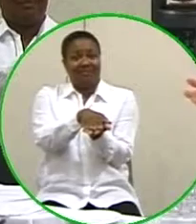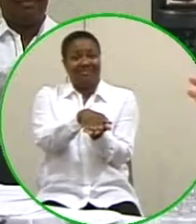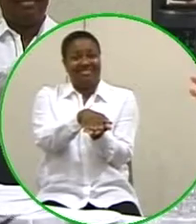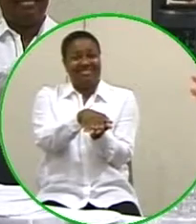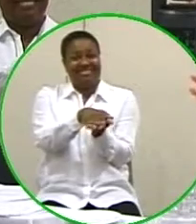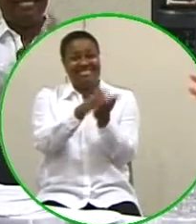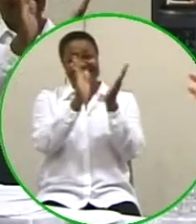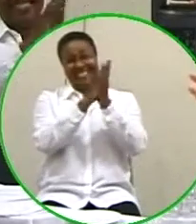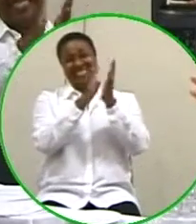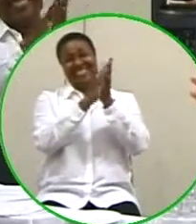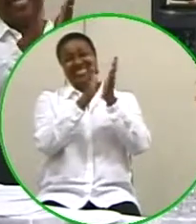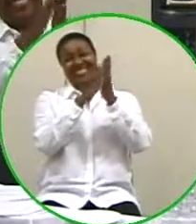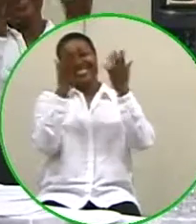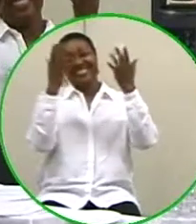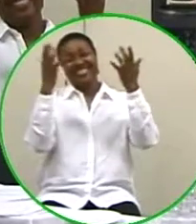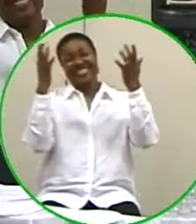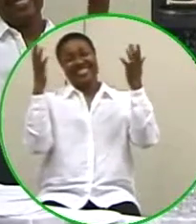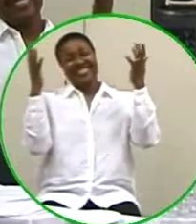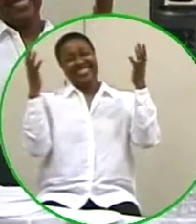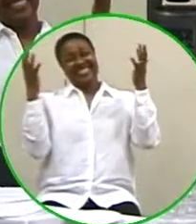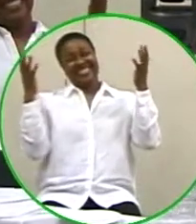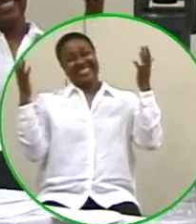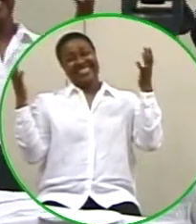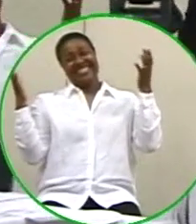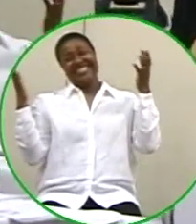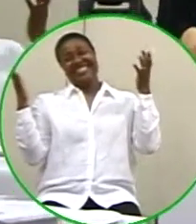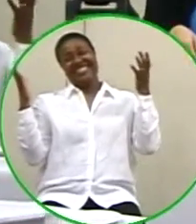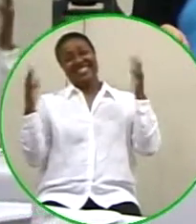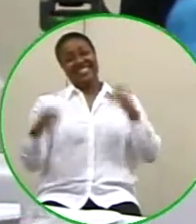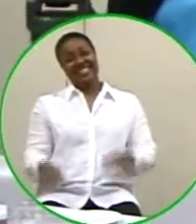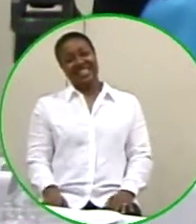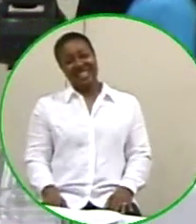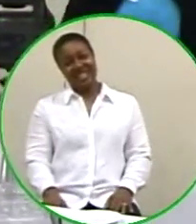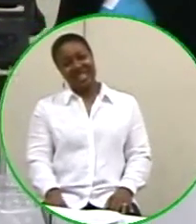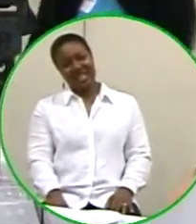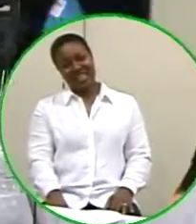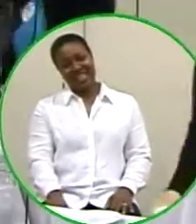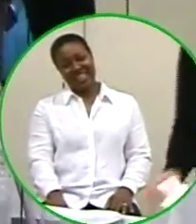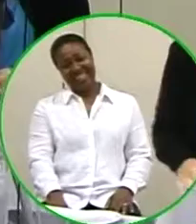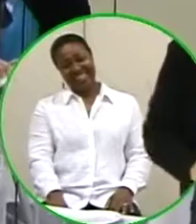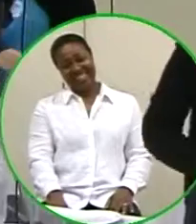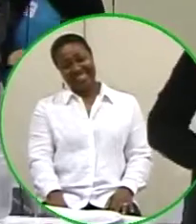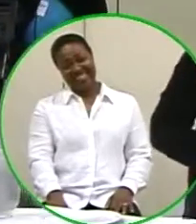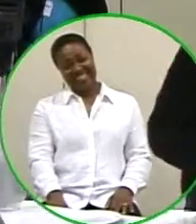Beautiful. Hey, who wants their crust removed?